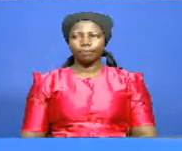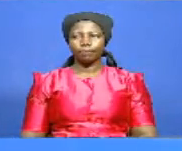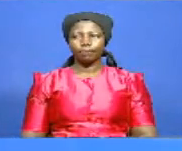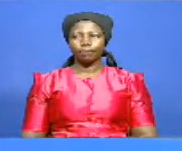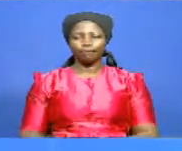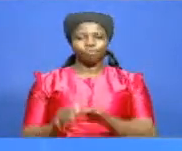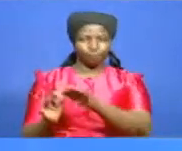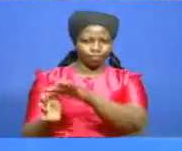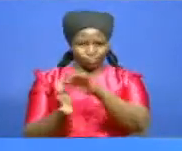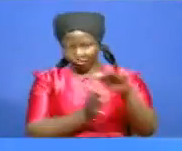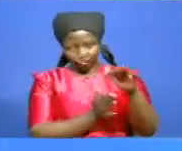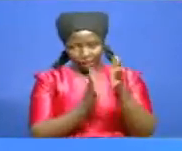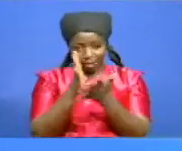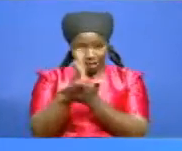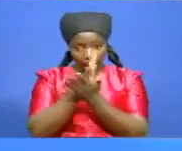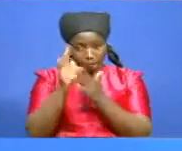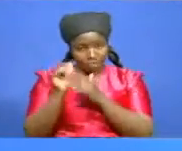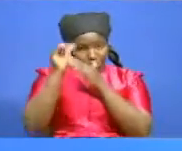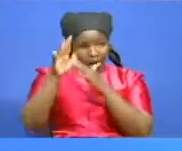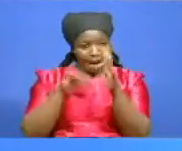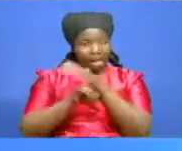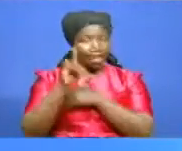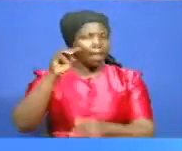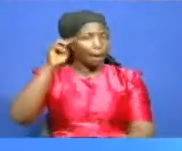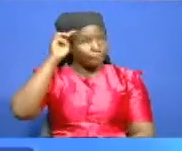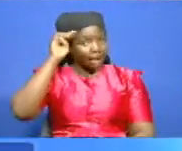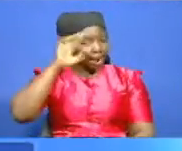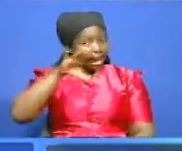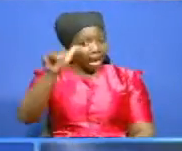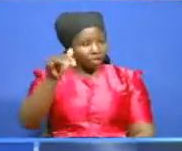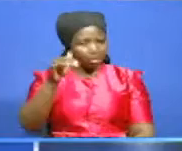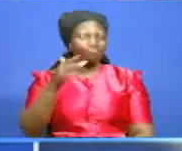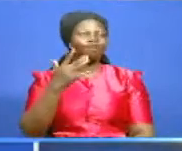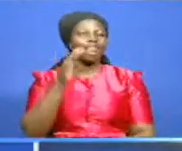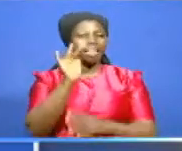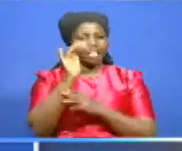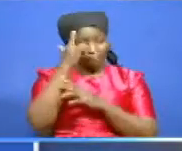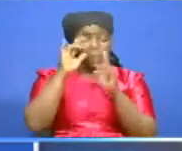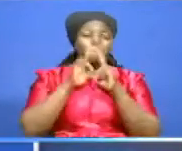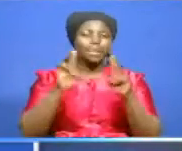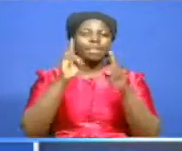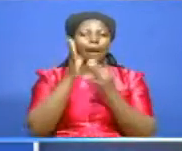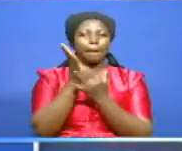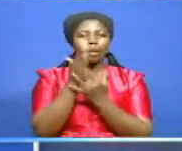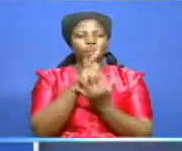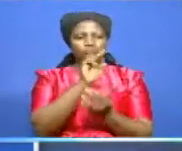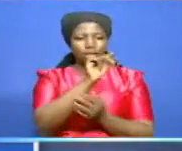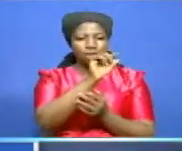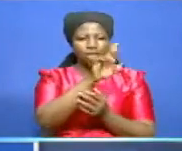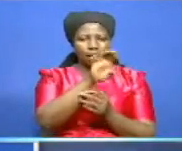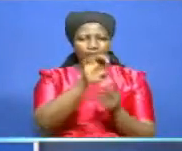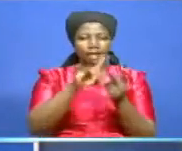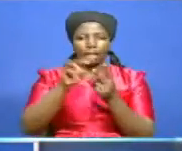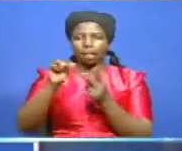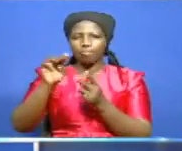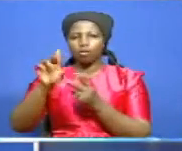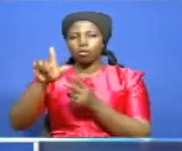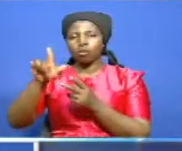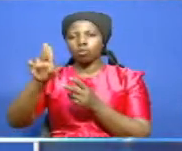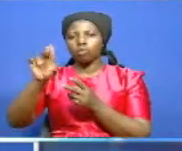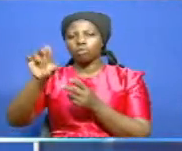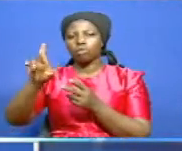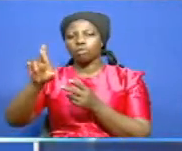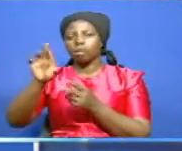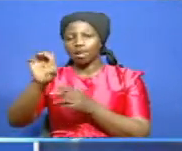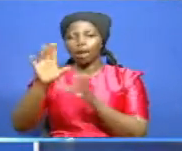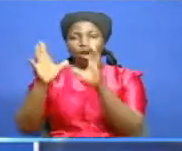In other news, a section of leaders in Mandera County is calling for peace between the Gare and Murule communities after the